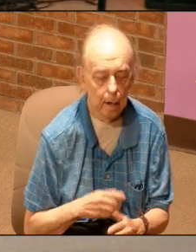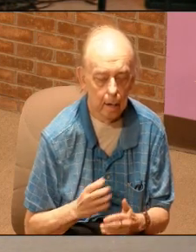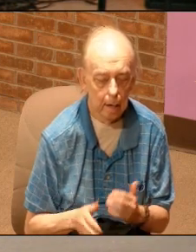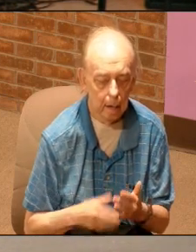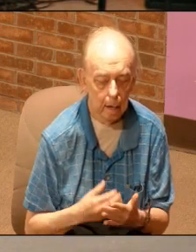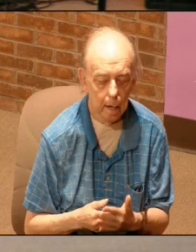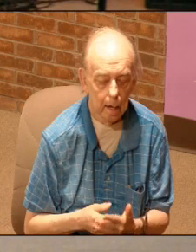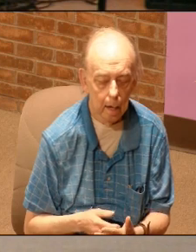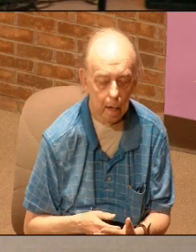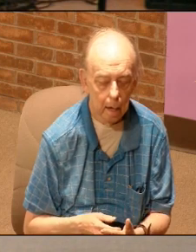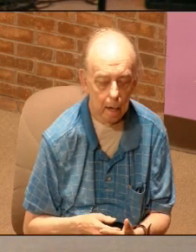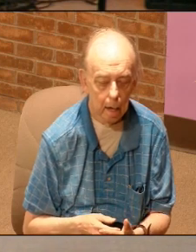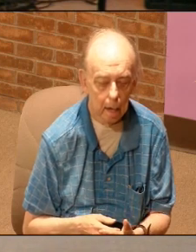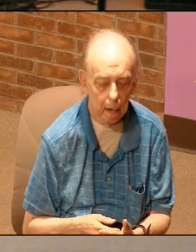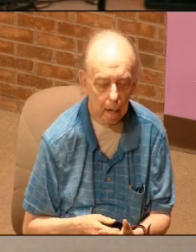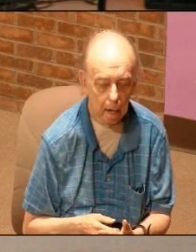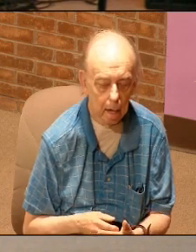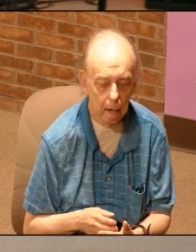the